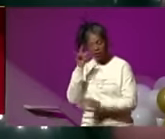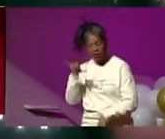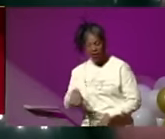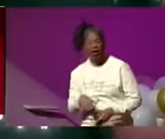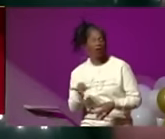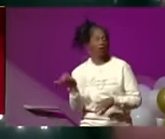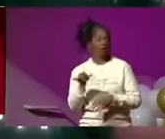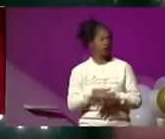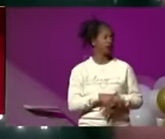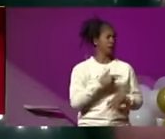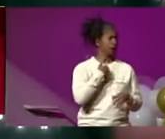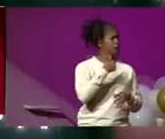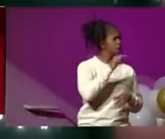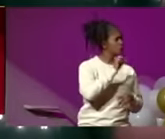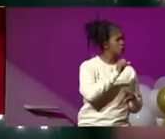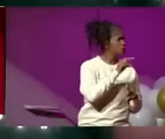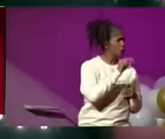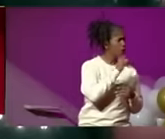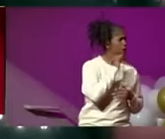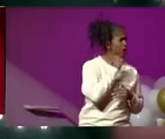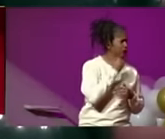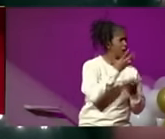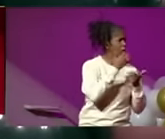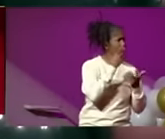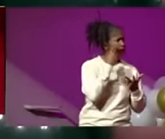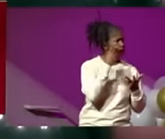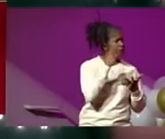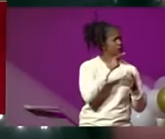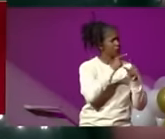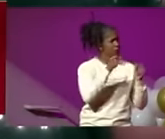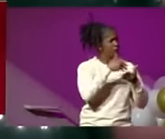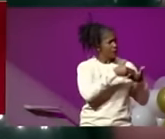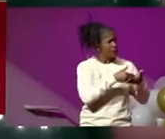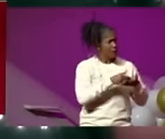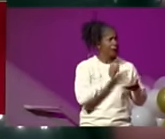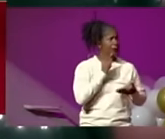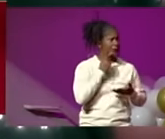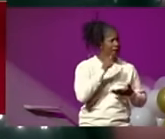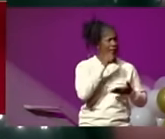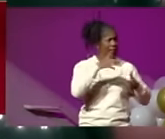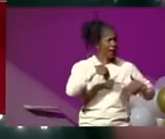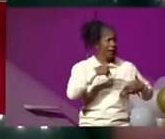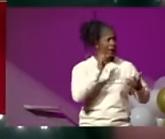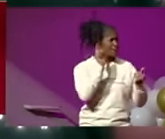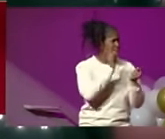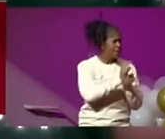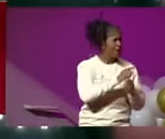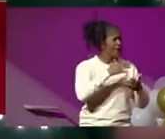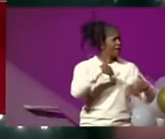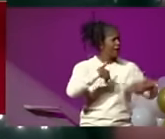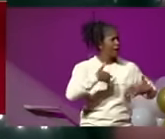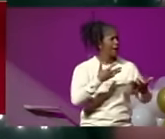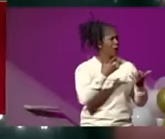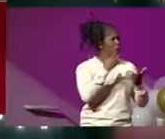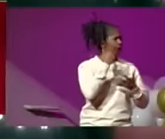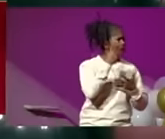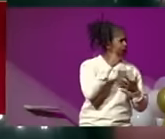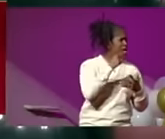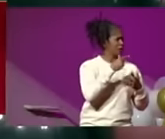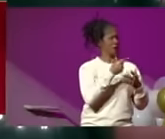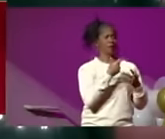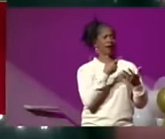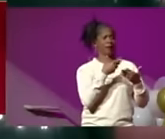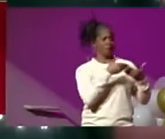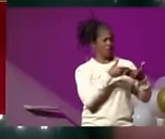as well. She says, I'm very serious. You pray I get to see my grandbaby, because I haven't seen my grandbaby yet. I'd love to see my grandbaby in Austin. At